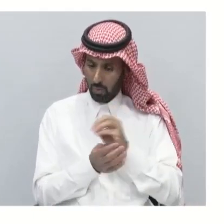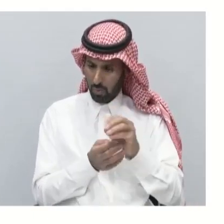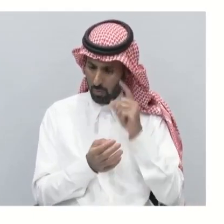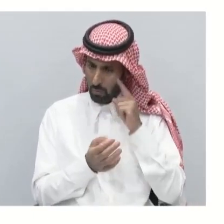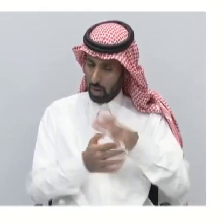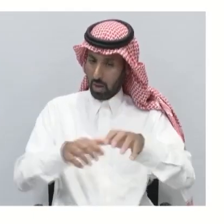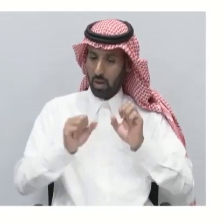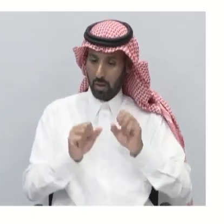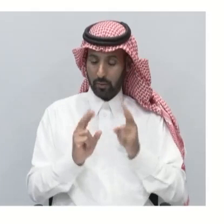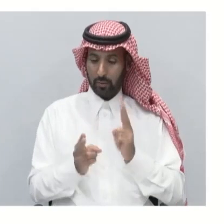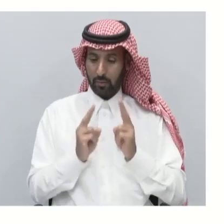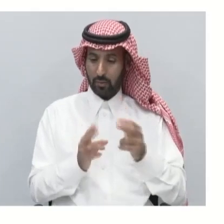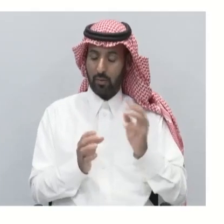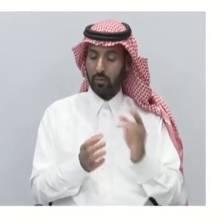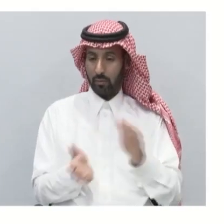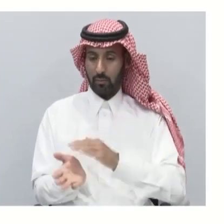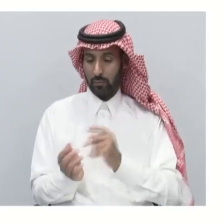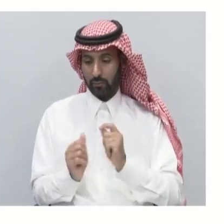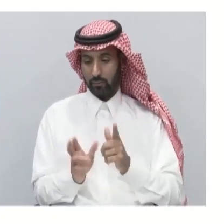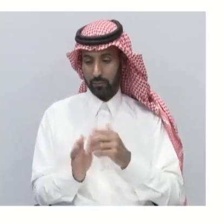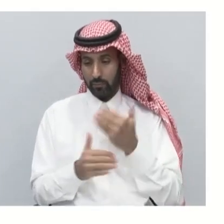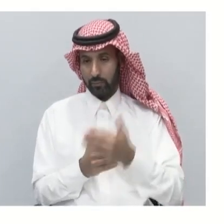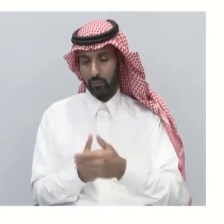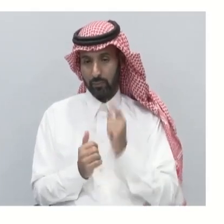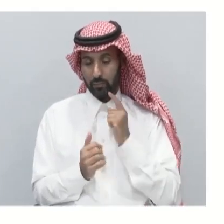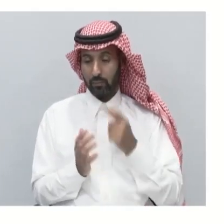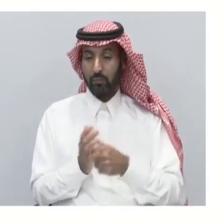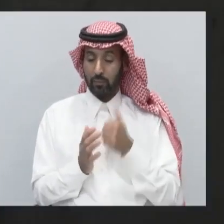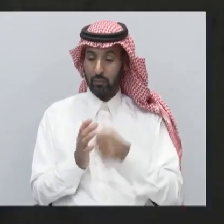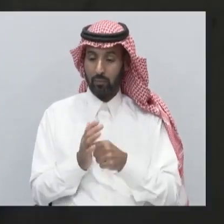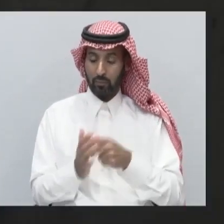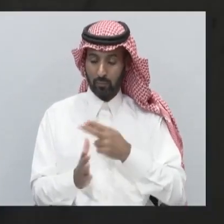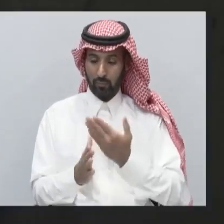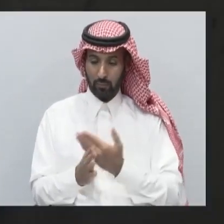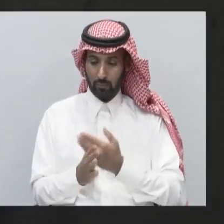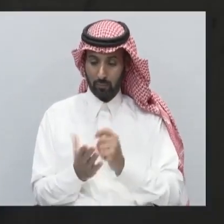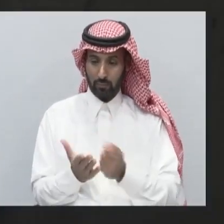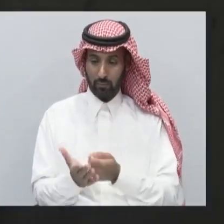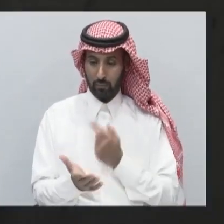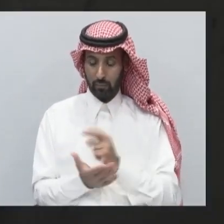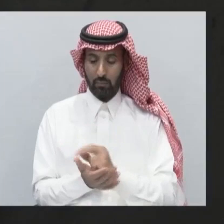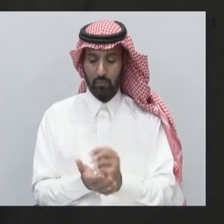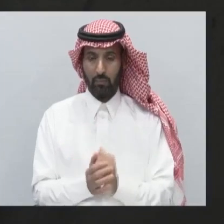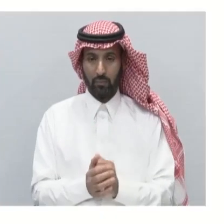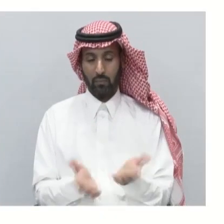my graduation party next week. So this is the main reason for writing the email. Next, my